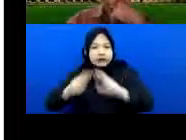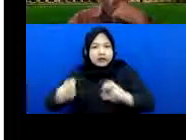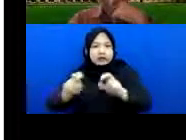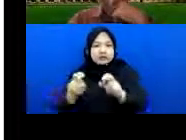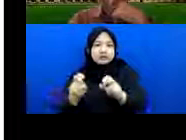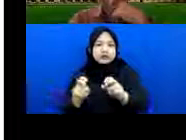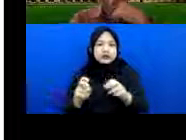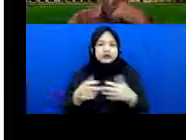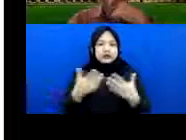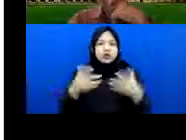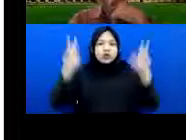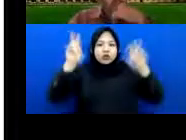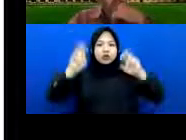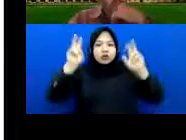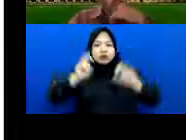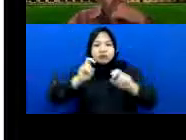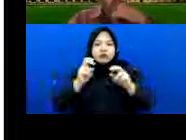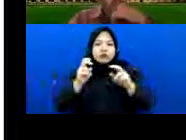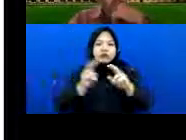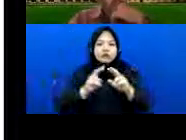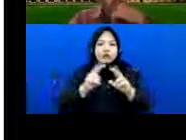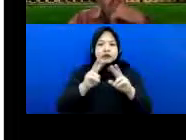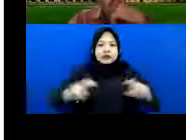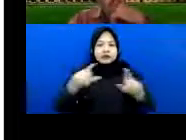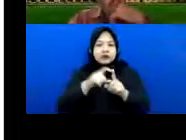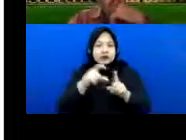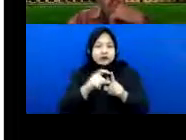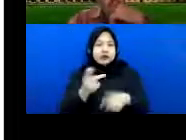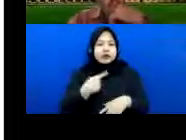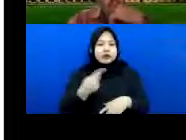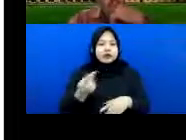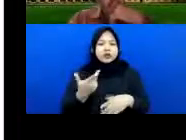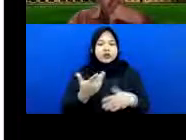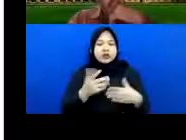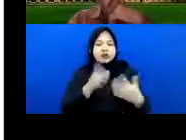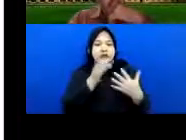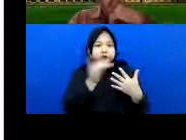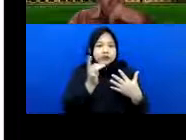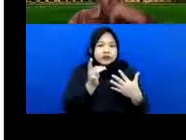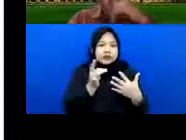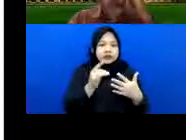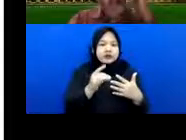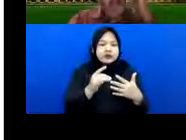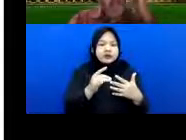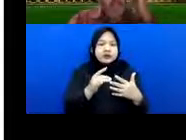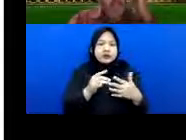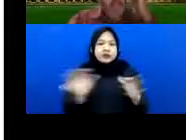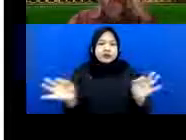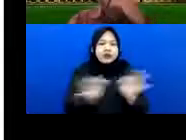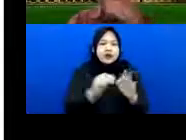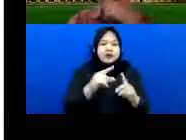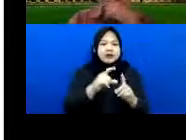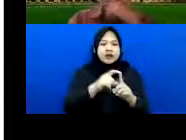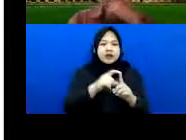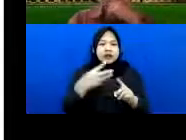ideas, or topic by examining the research data. We also going to choose deductive approach in the thematic